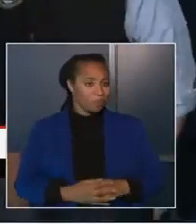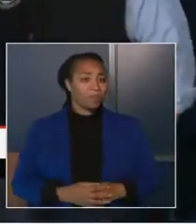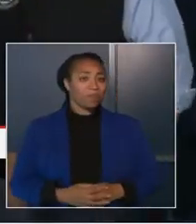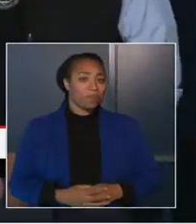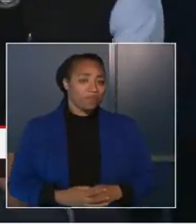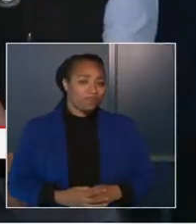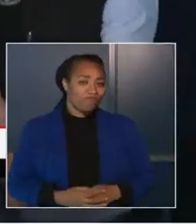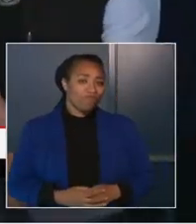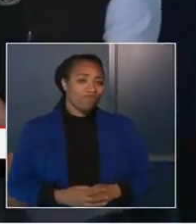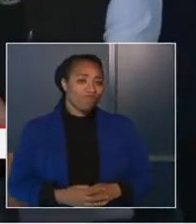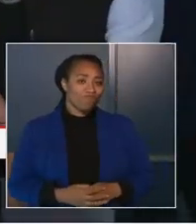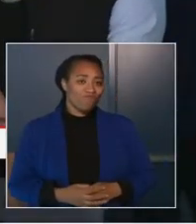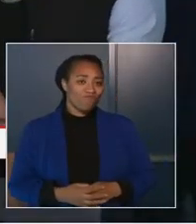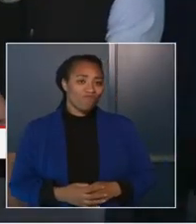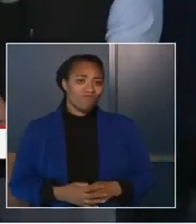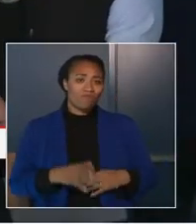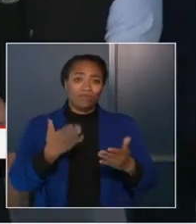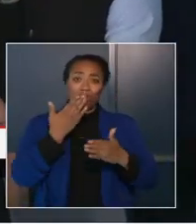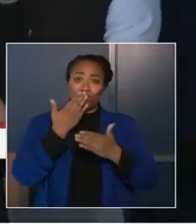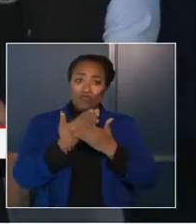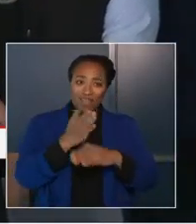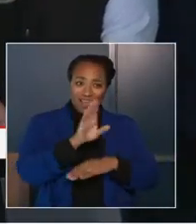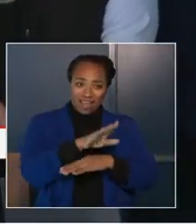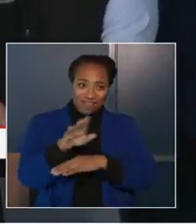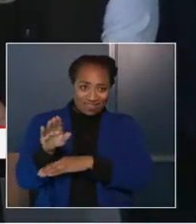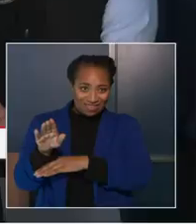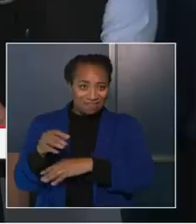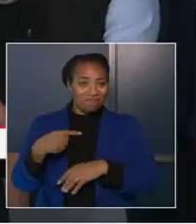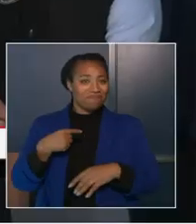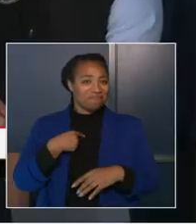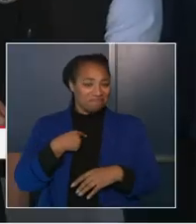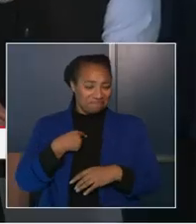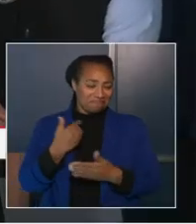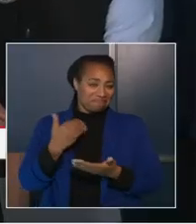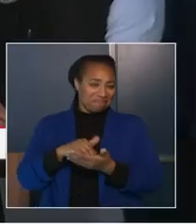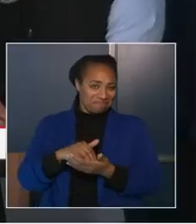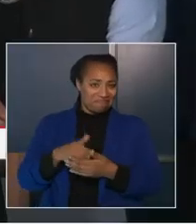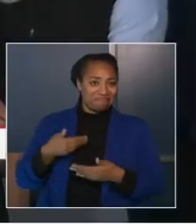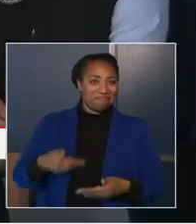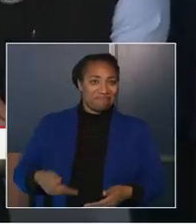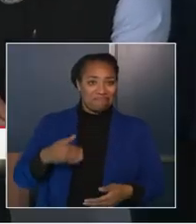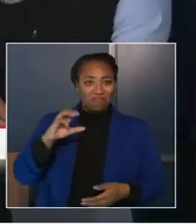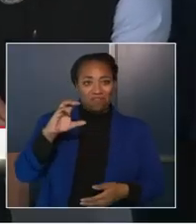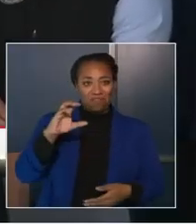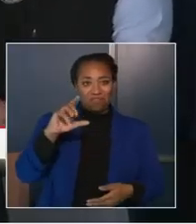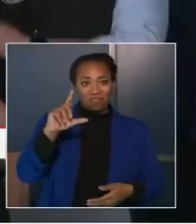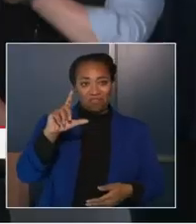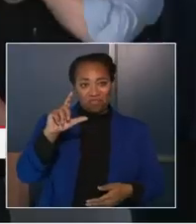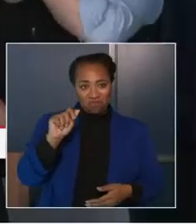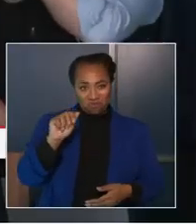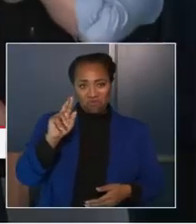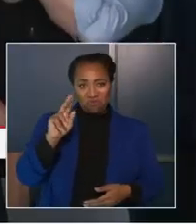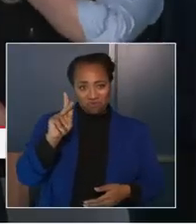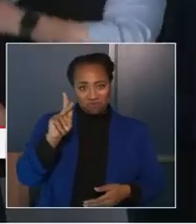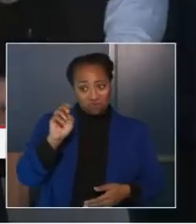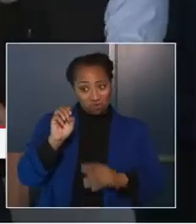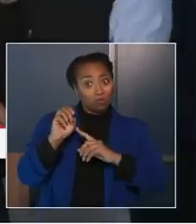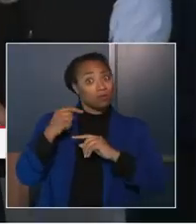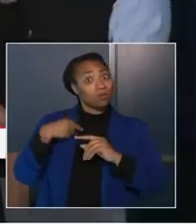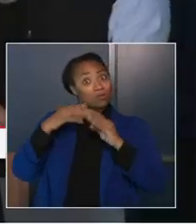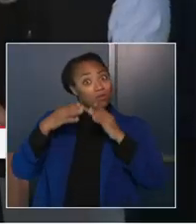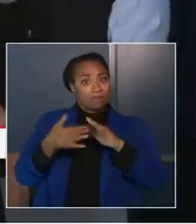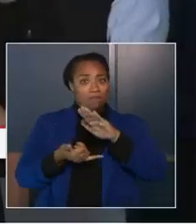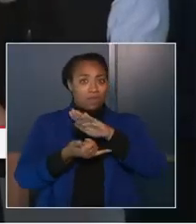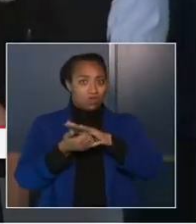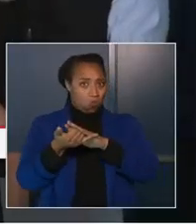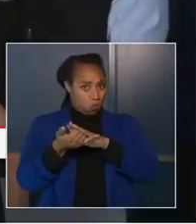Good afternoon, everyone. Randy Clark, the General Manager of Metro. I want to thank the mayor for, sorry, Mayor, I didn't know what side you're on there. Thank